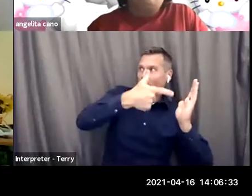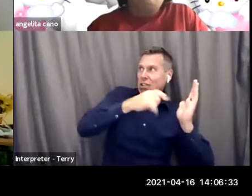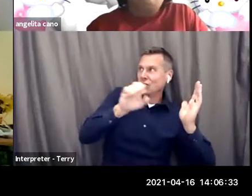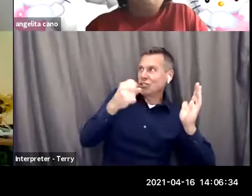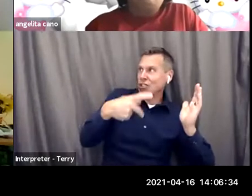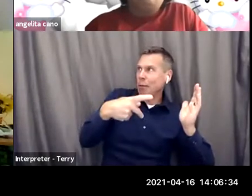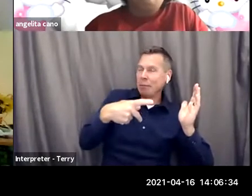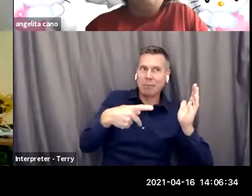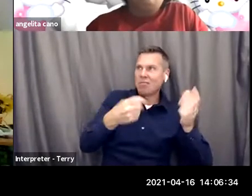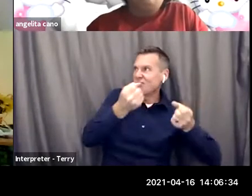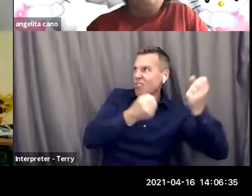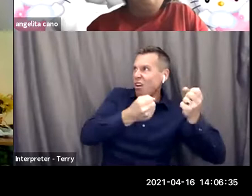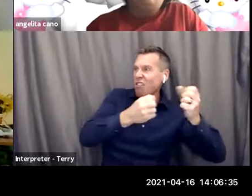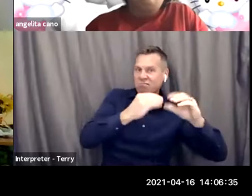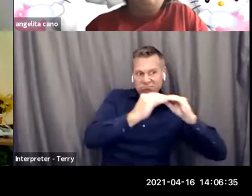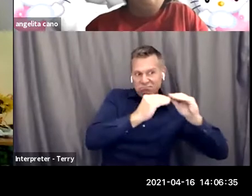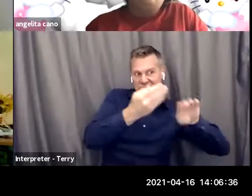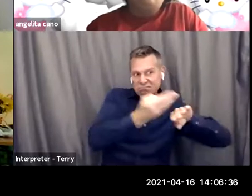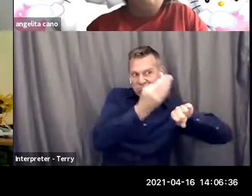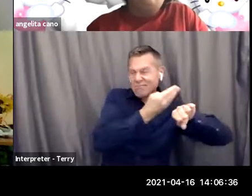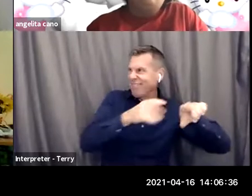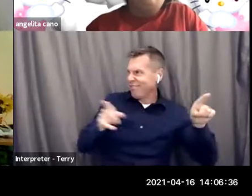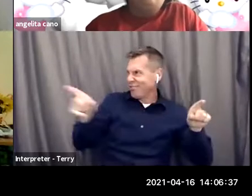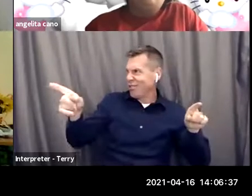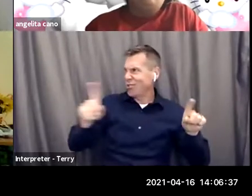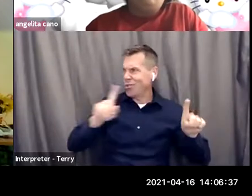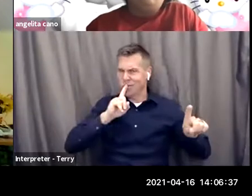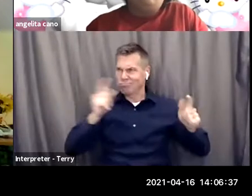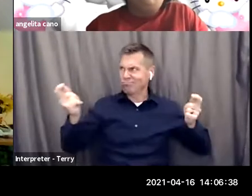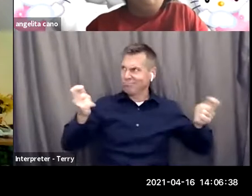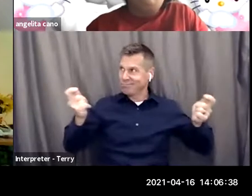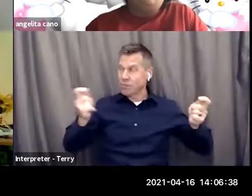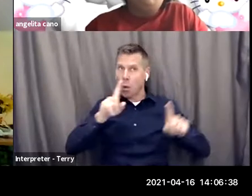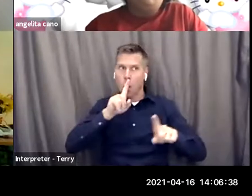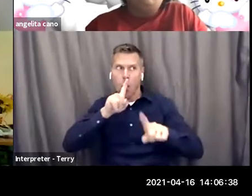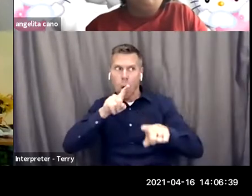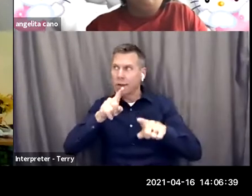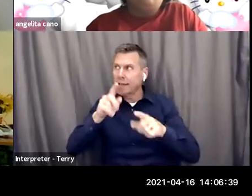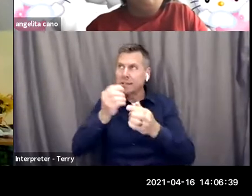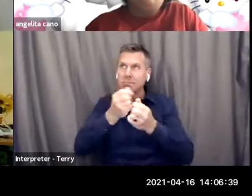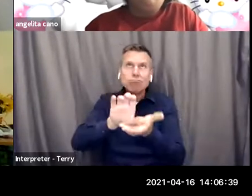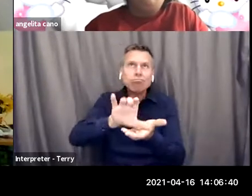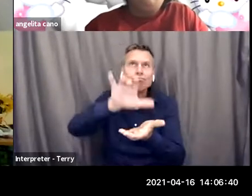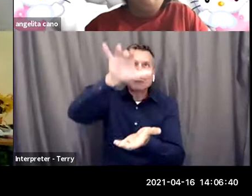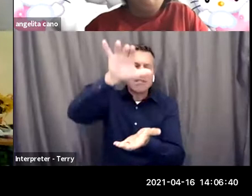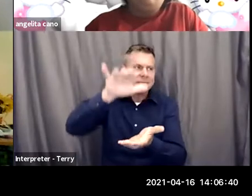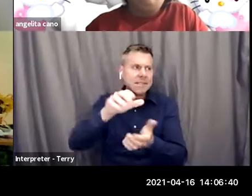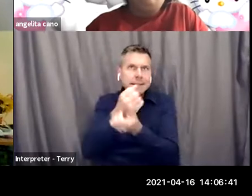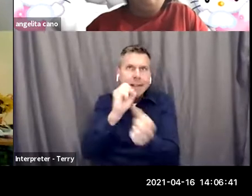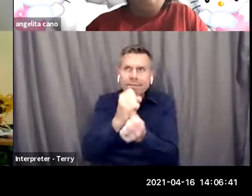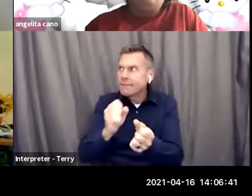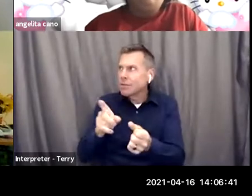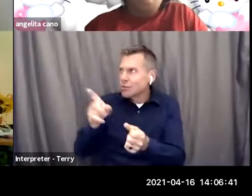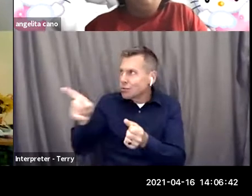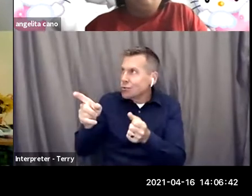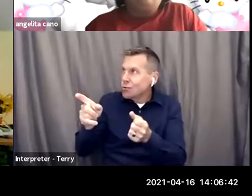shop. You were in charge of all of that, the ordering and the supplies and making sure people passed their safety and all of that. She